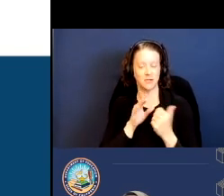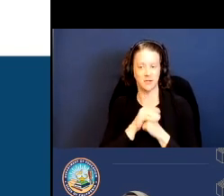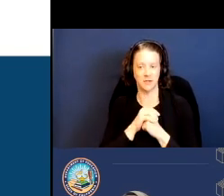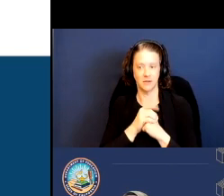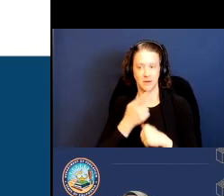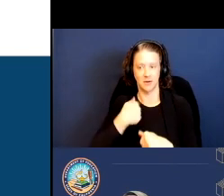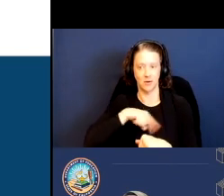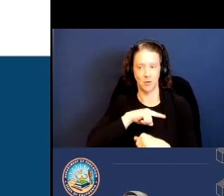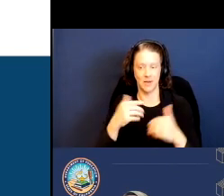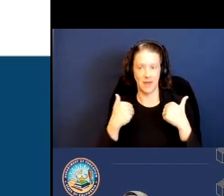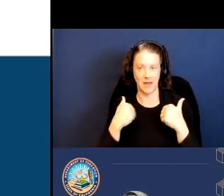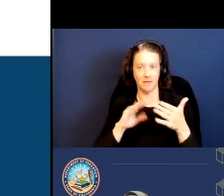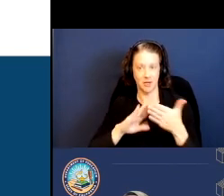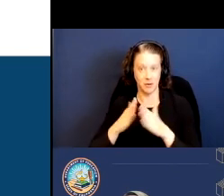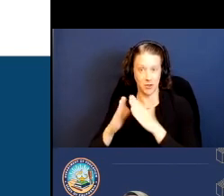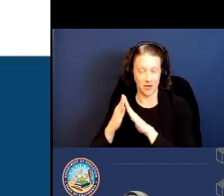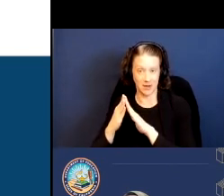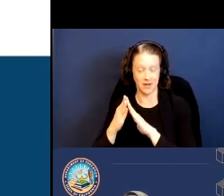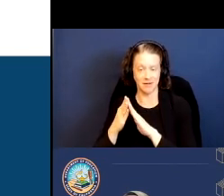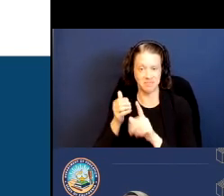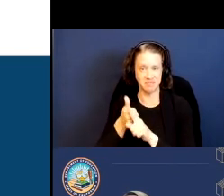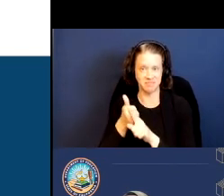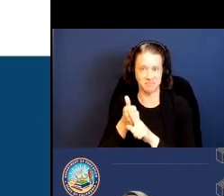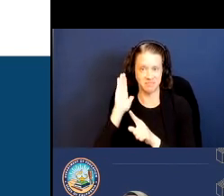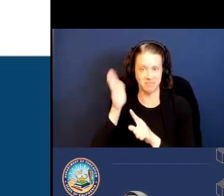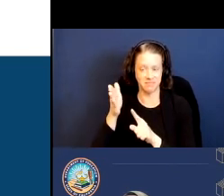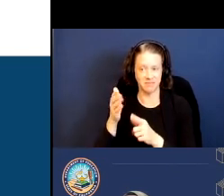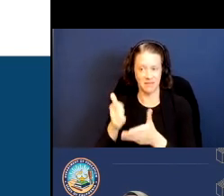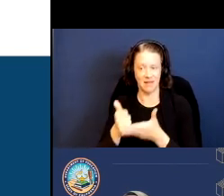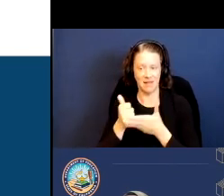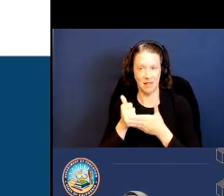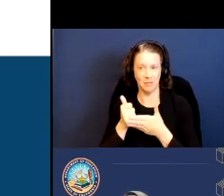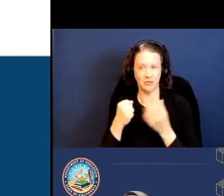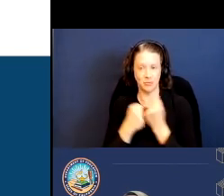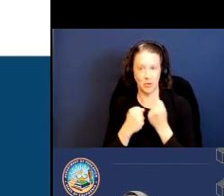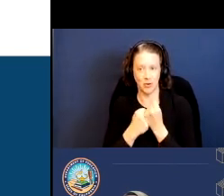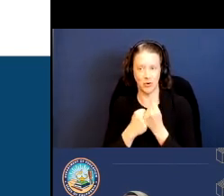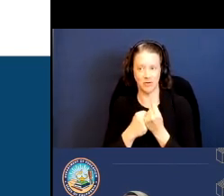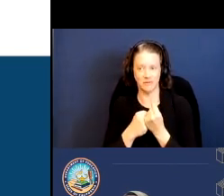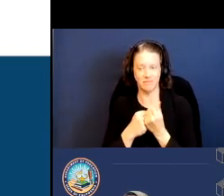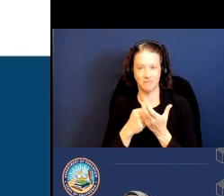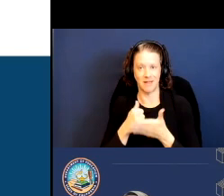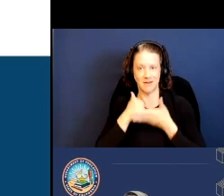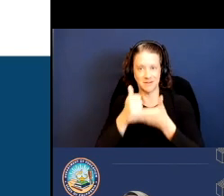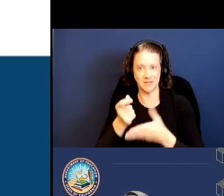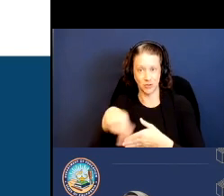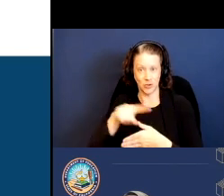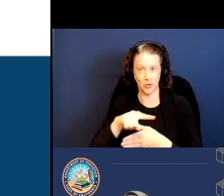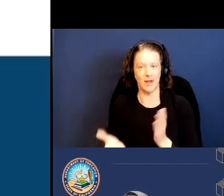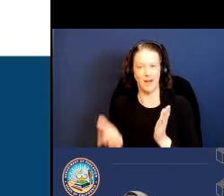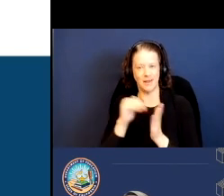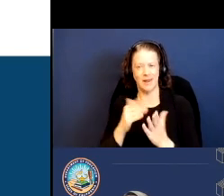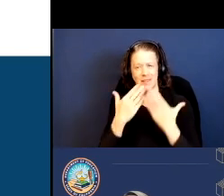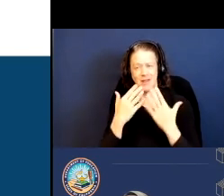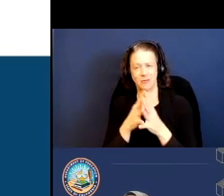We have a community that will help support and assist you. So, again, thank you so much,